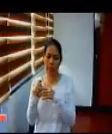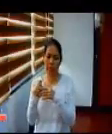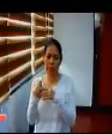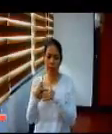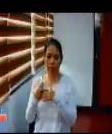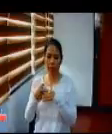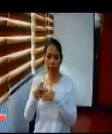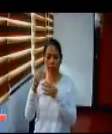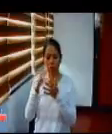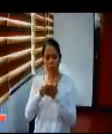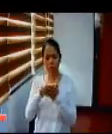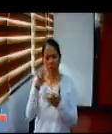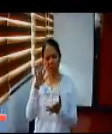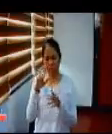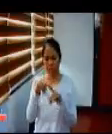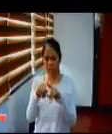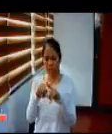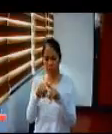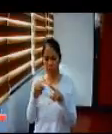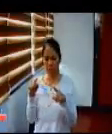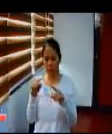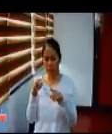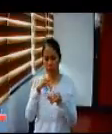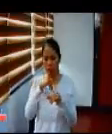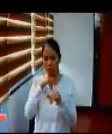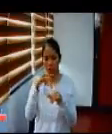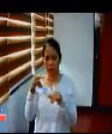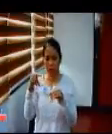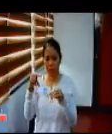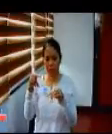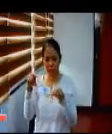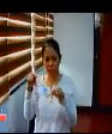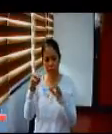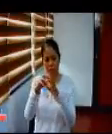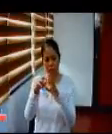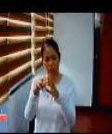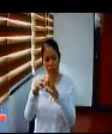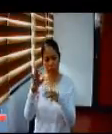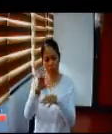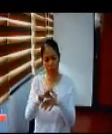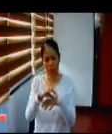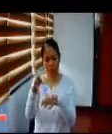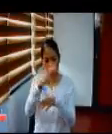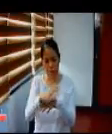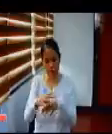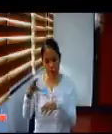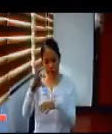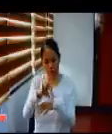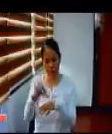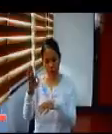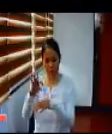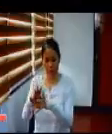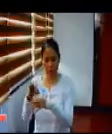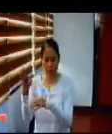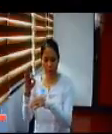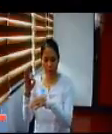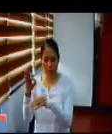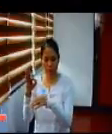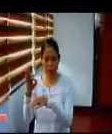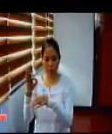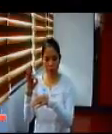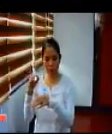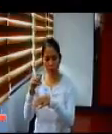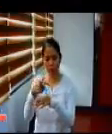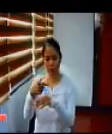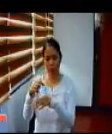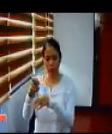rich, although unexplored, biodiversity and a genetic pool that